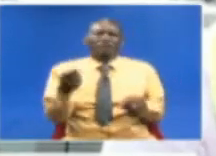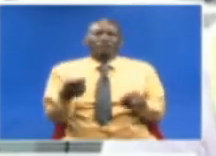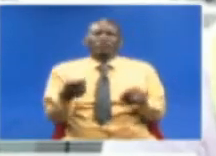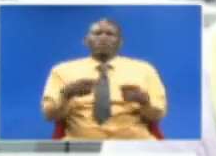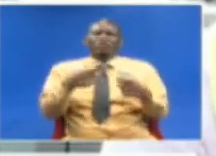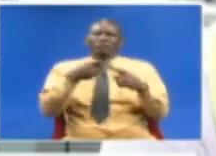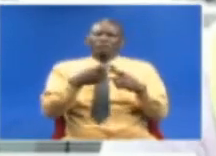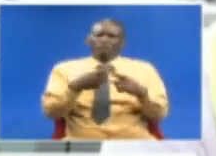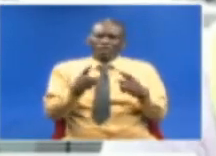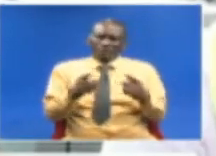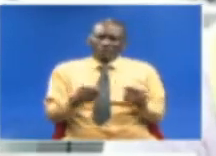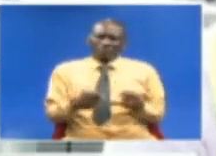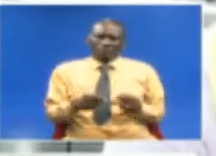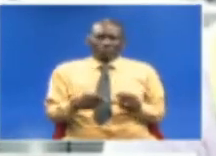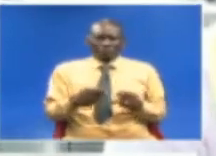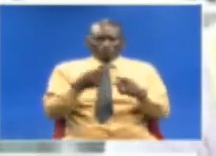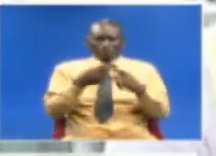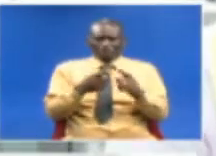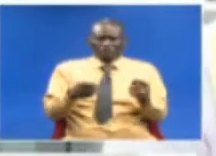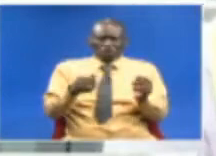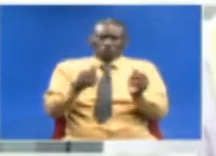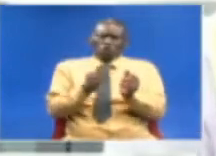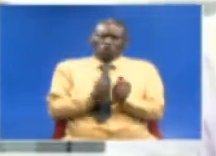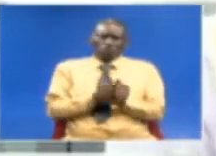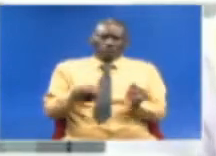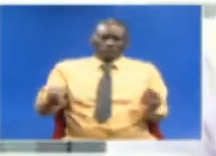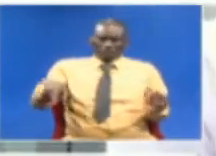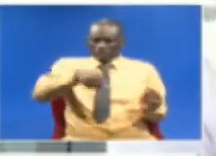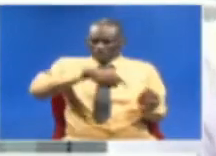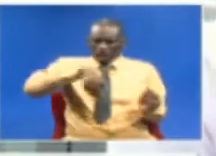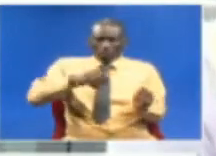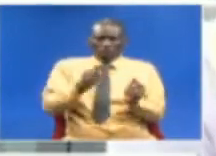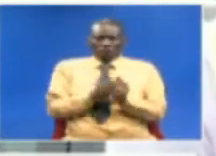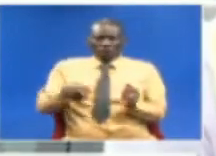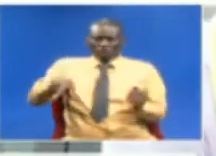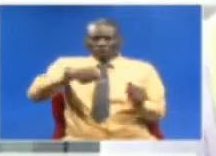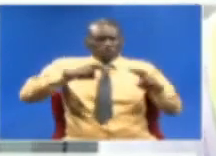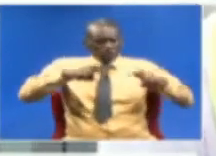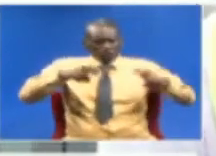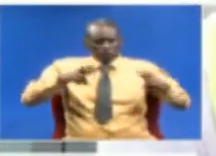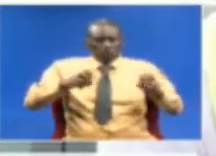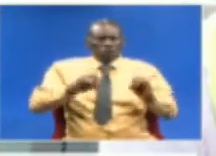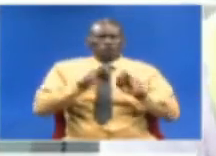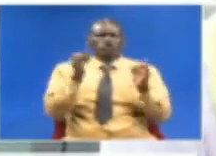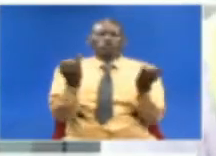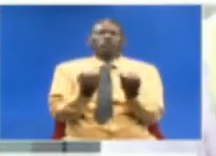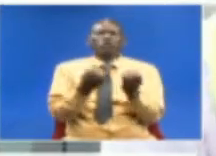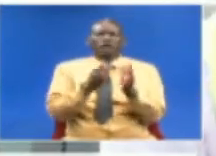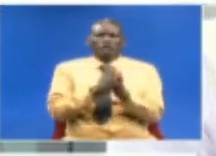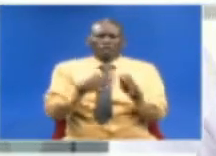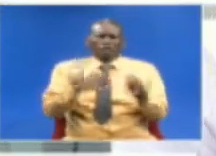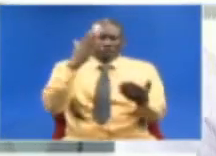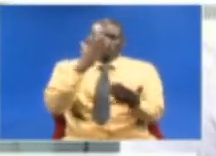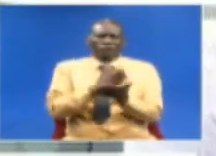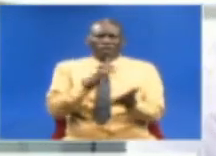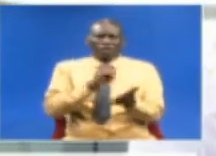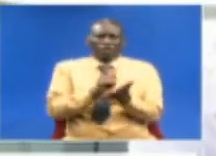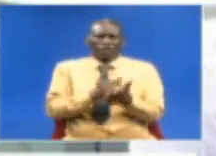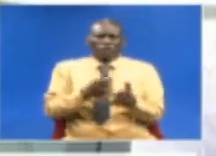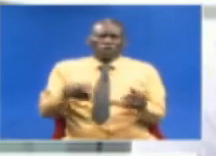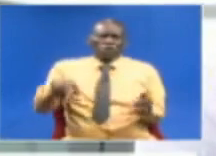but with our inspection agencies and the fact that we